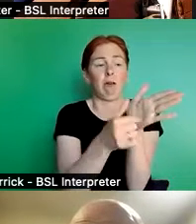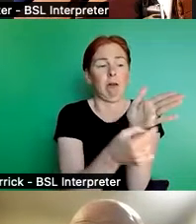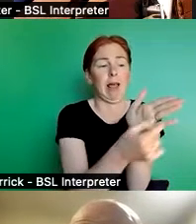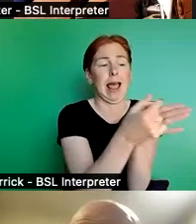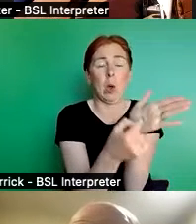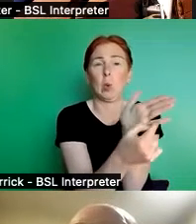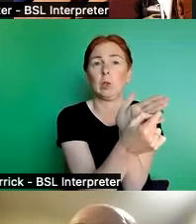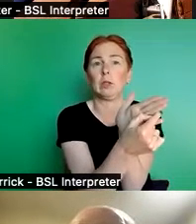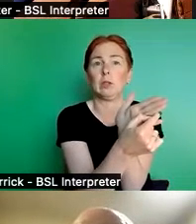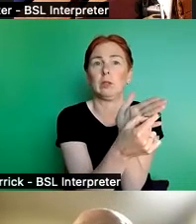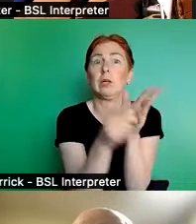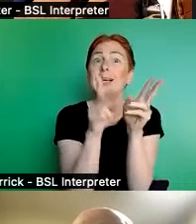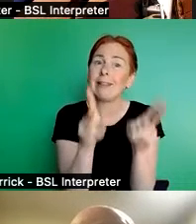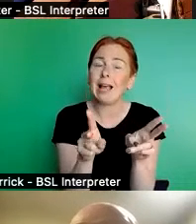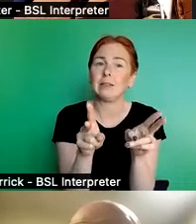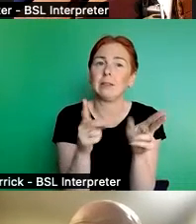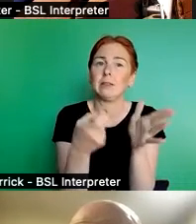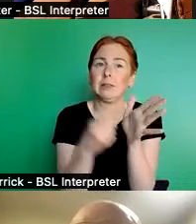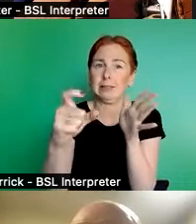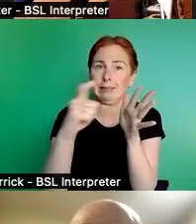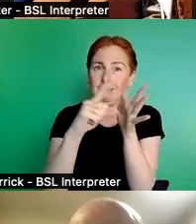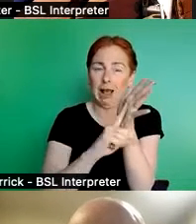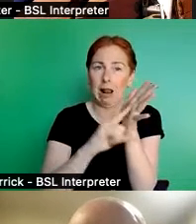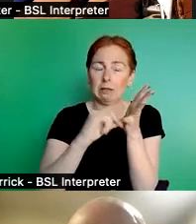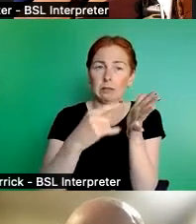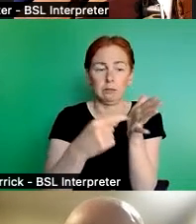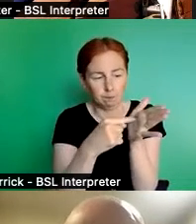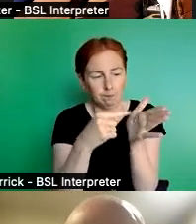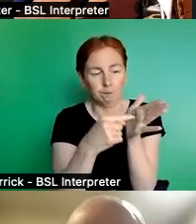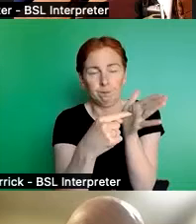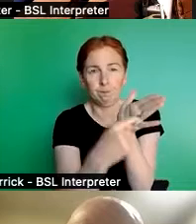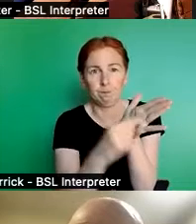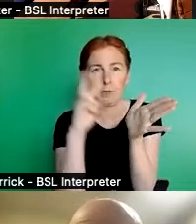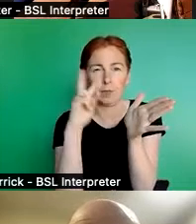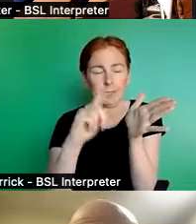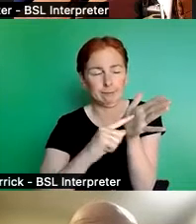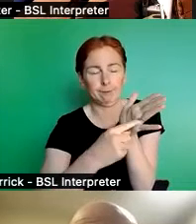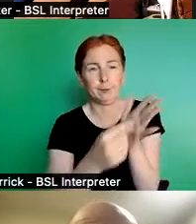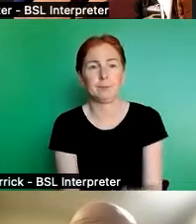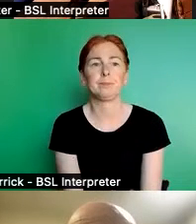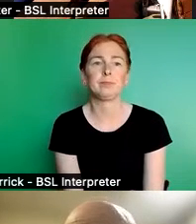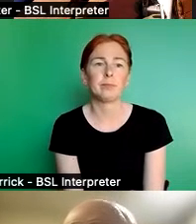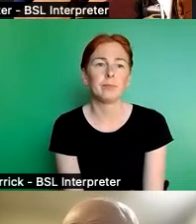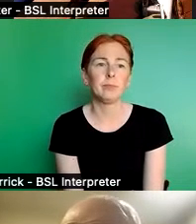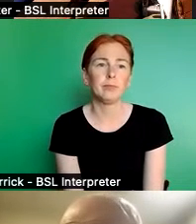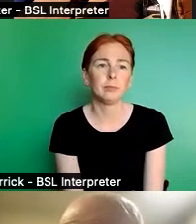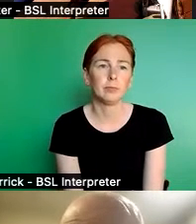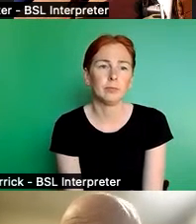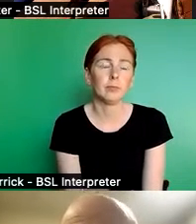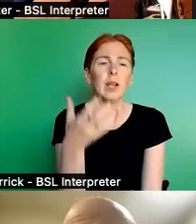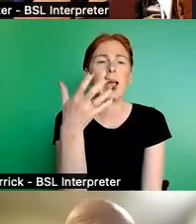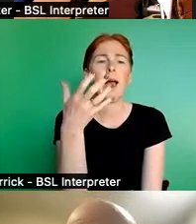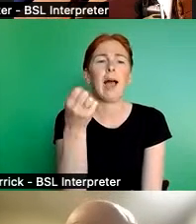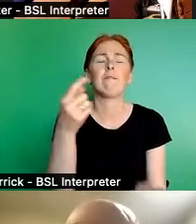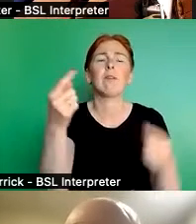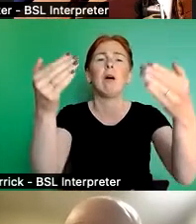OCT. And if you take the retina, the macula, as is highlighted by this green box here, so this is zoomed right